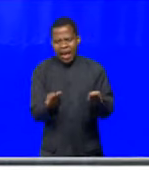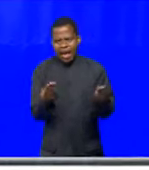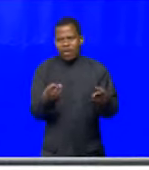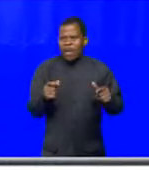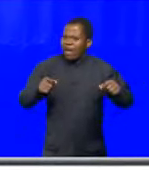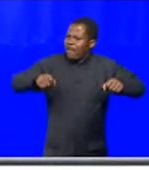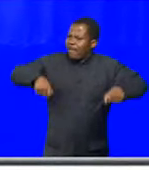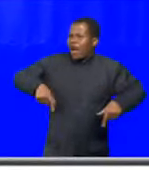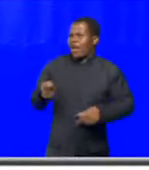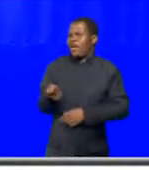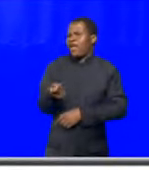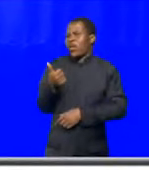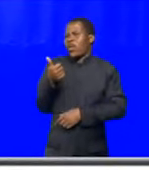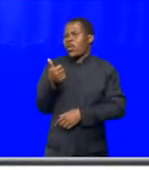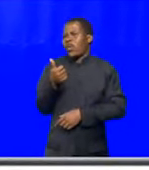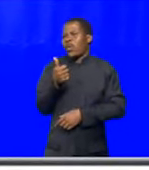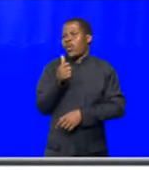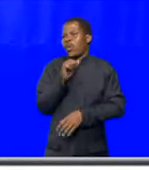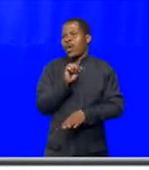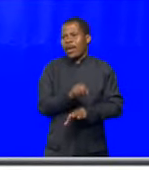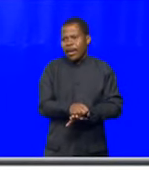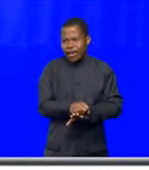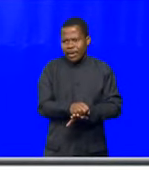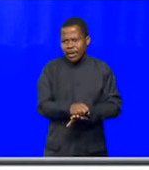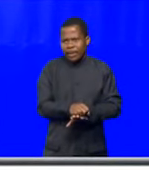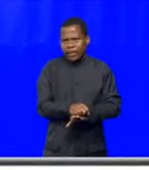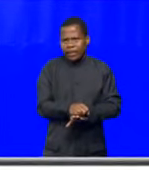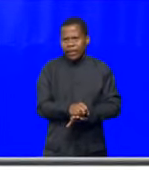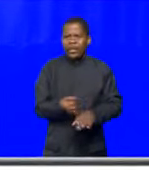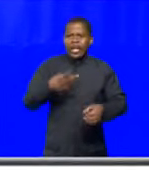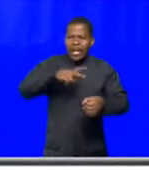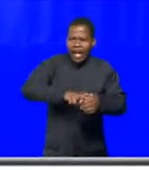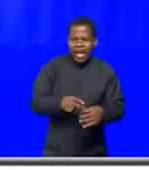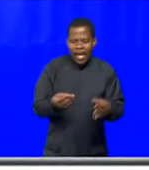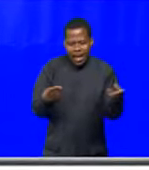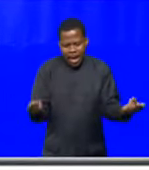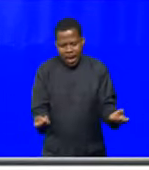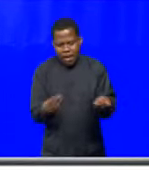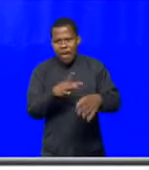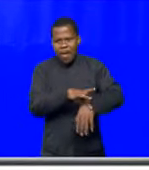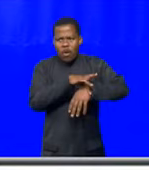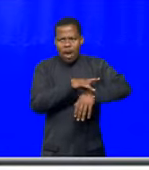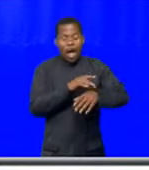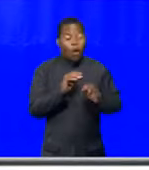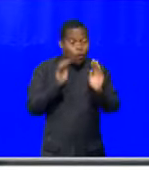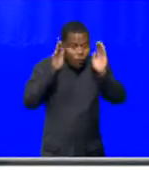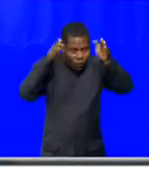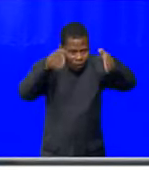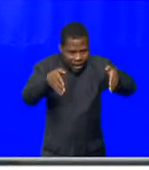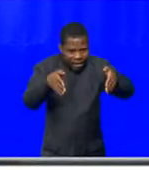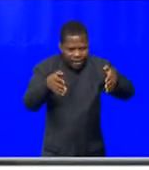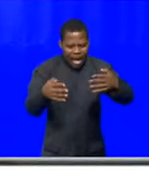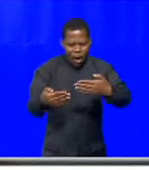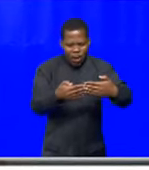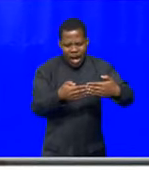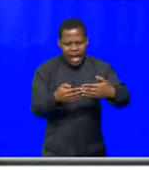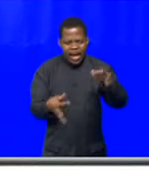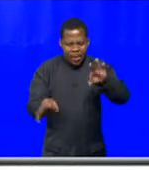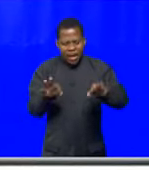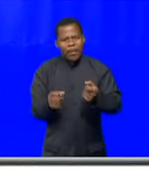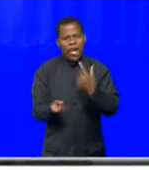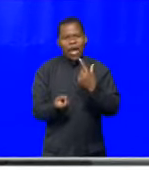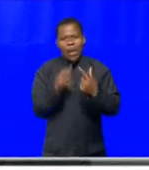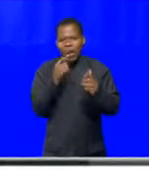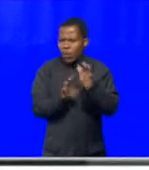record very few deaths from kidney failure, and the patients will be concentrating only on treatment and